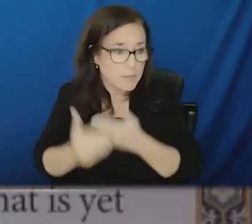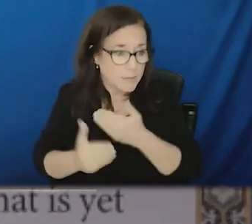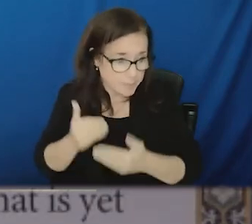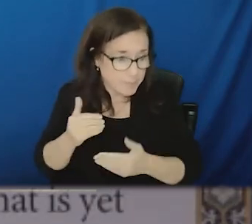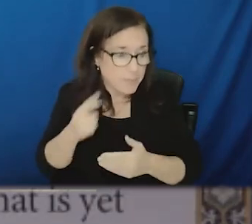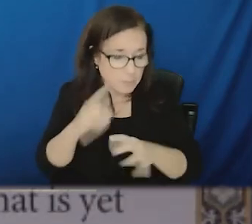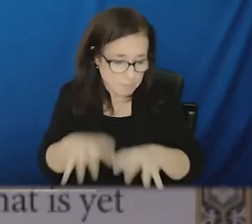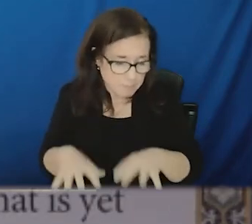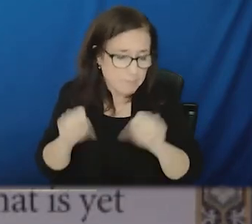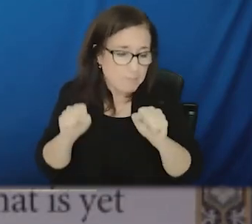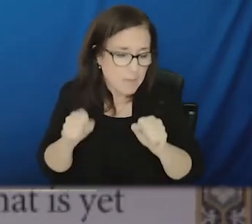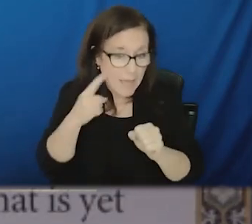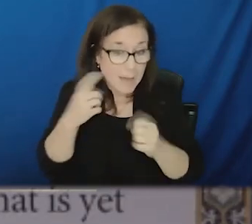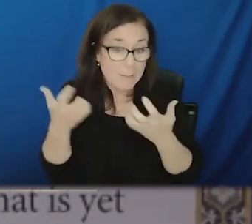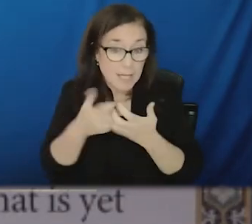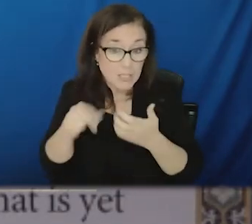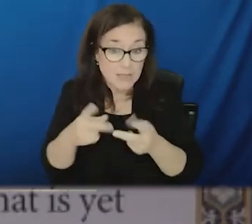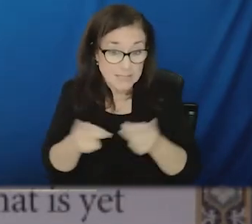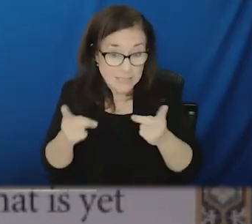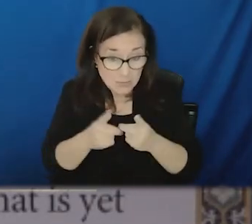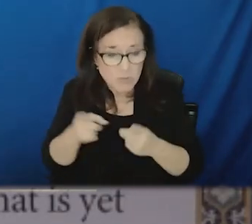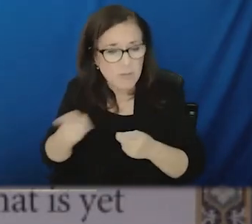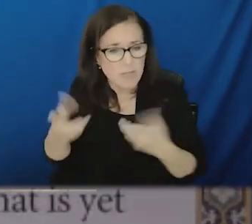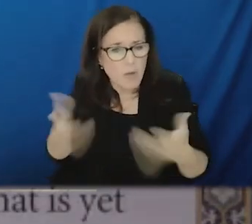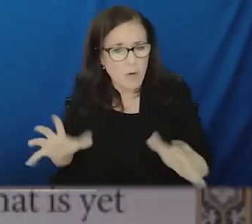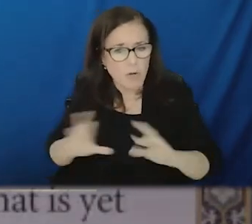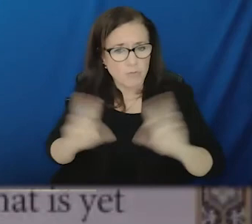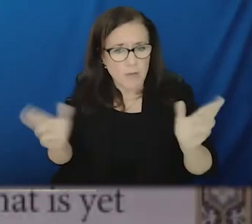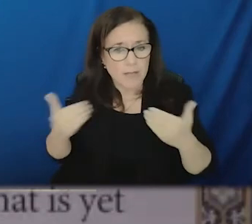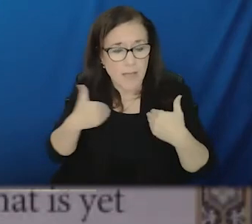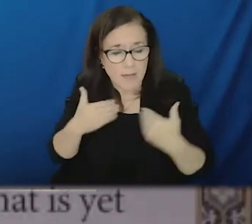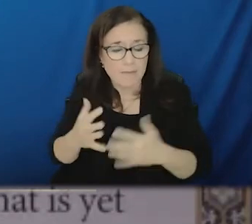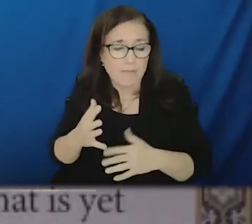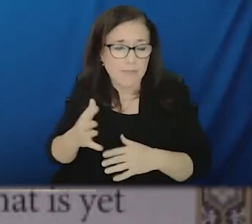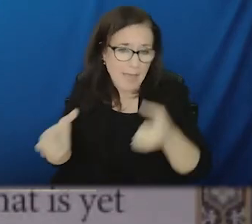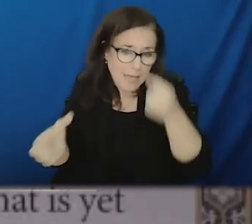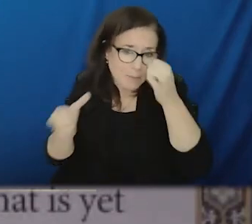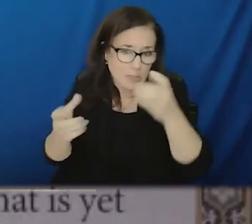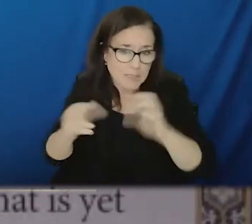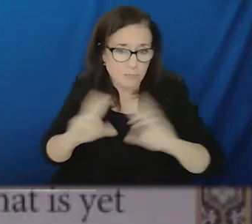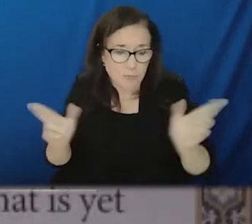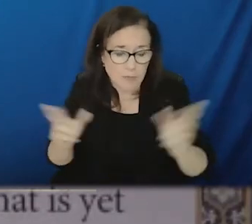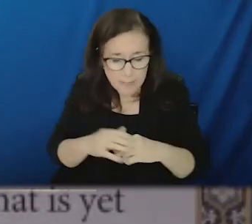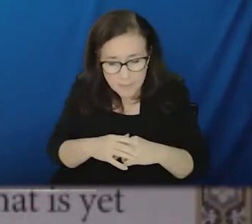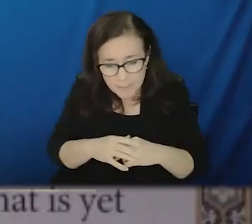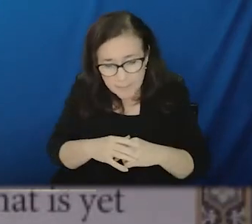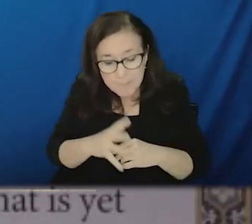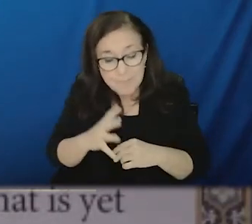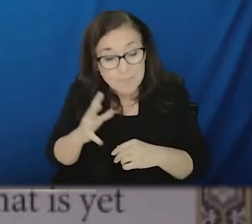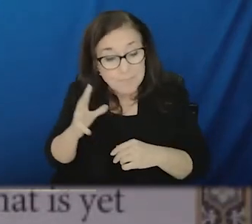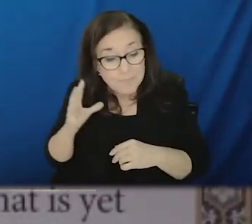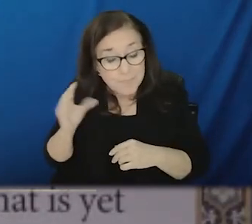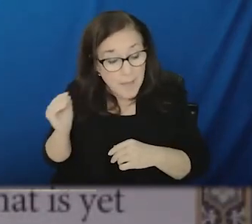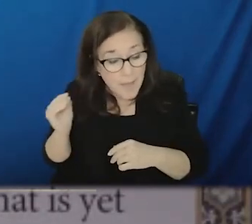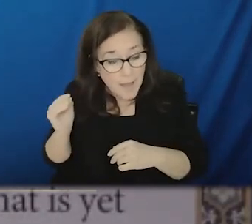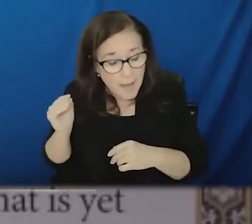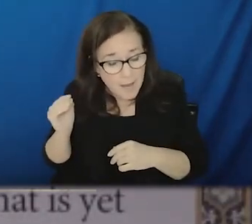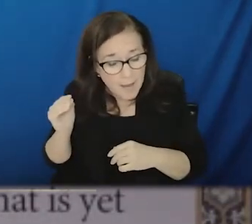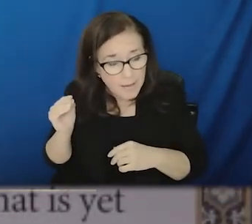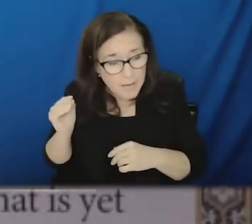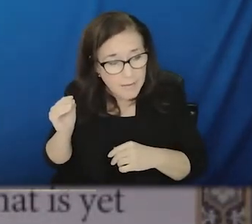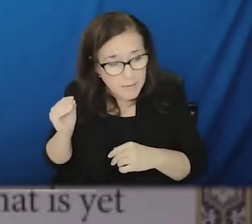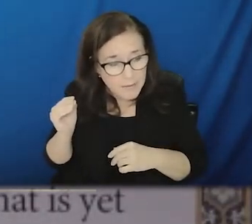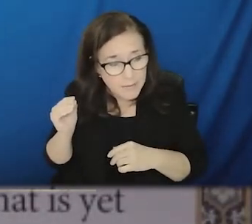district and have the expertise available to do that. And of course, we looked at pricing, which matters. And of course, as with